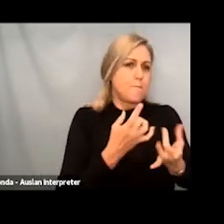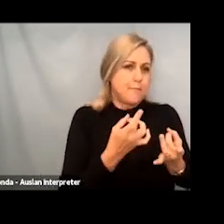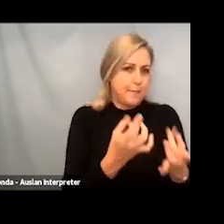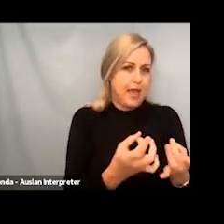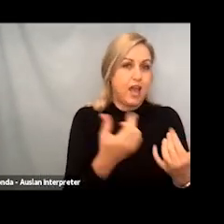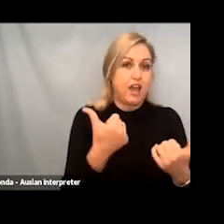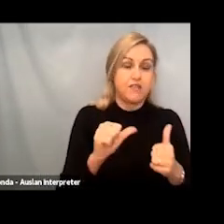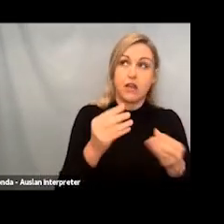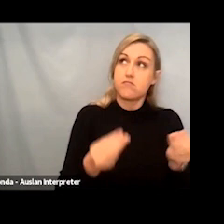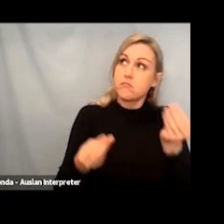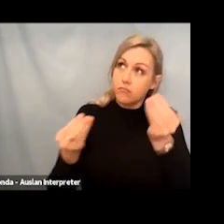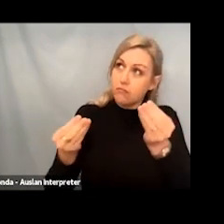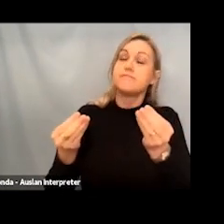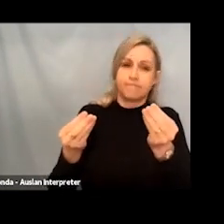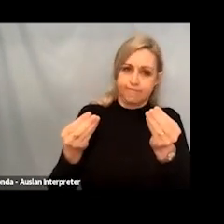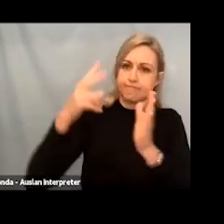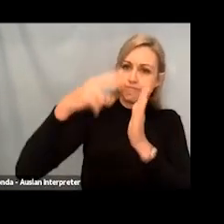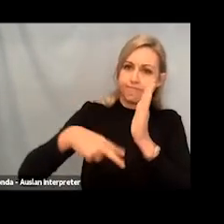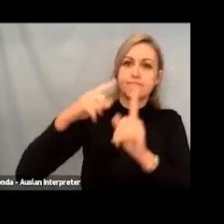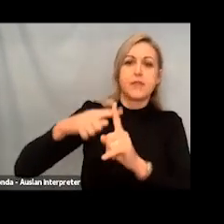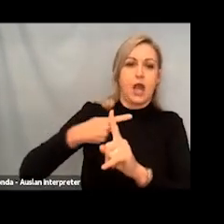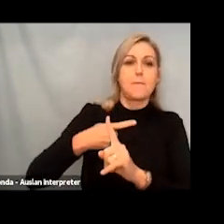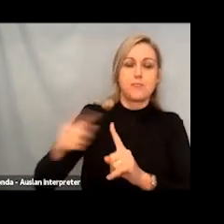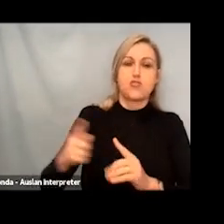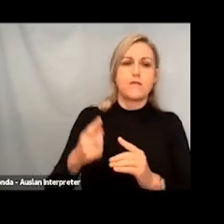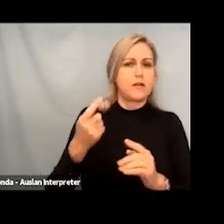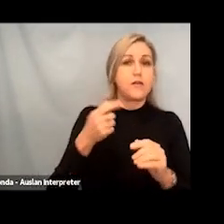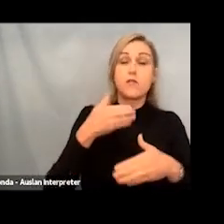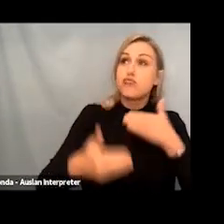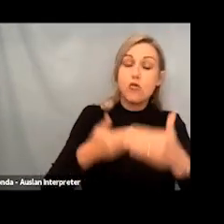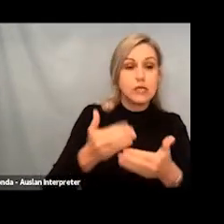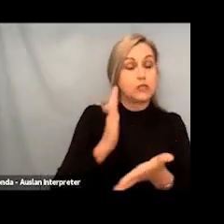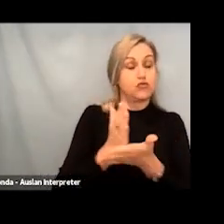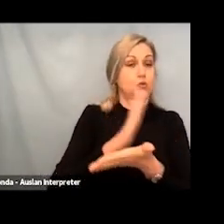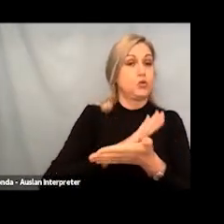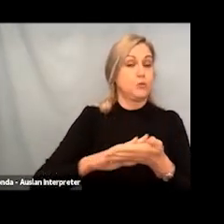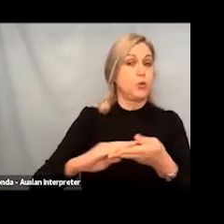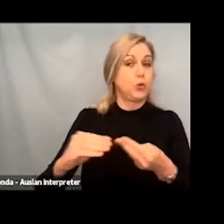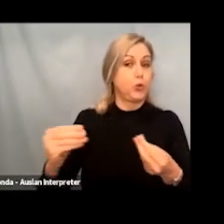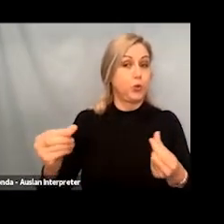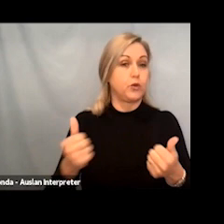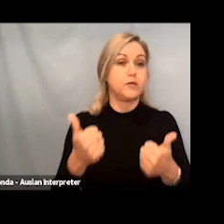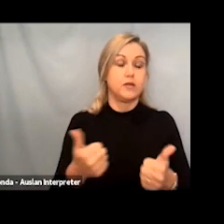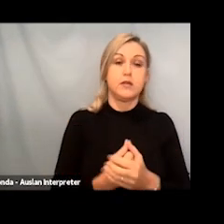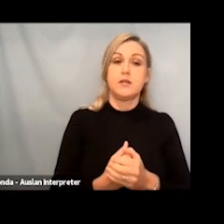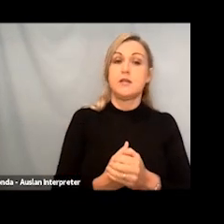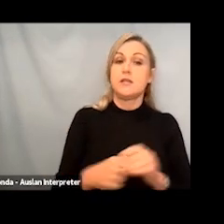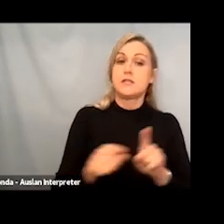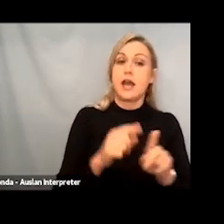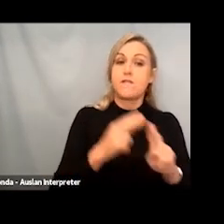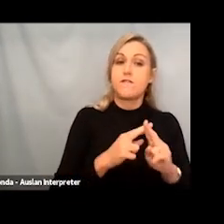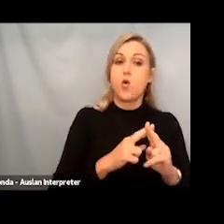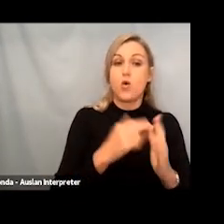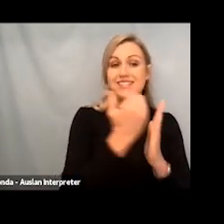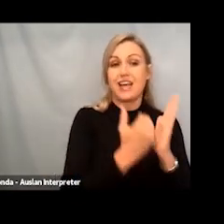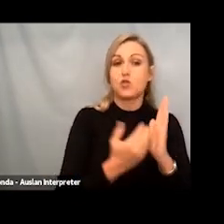yeah, it was really quite a smooth process. As was actually applying for Schedule 9 permits and